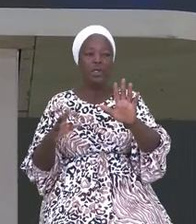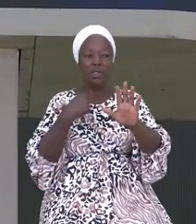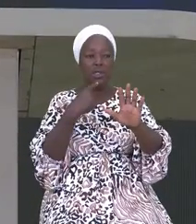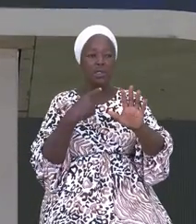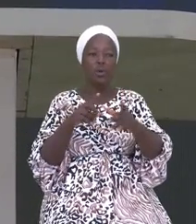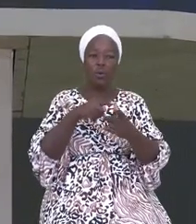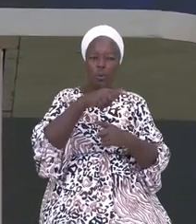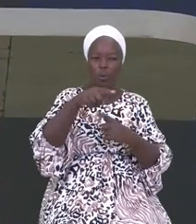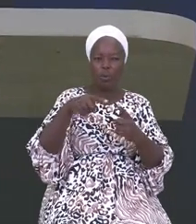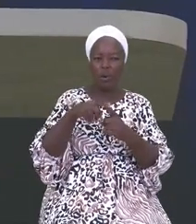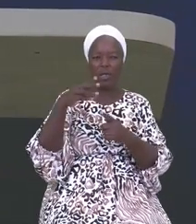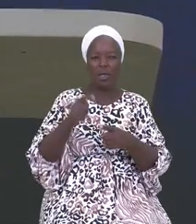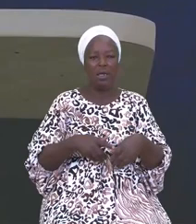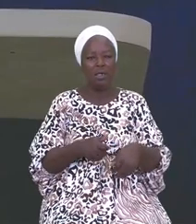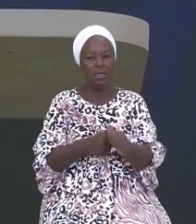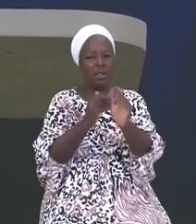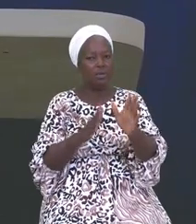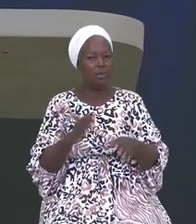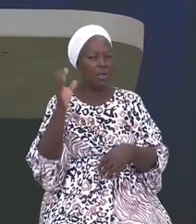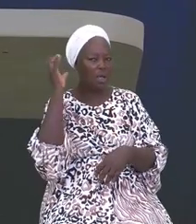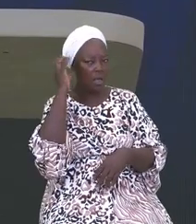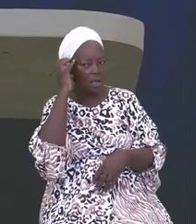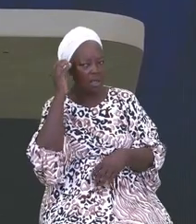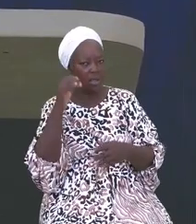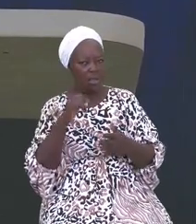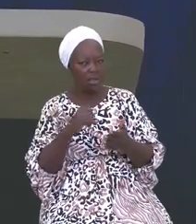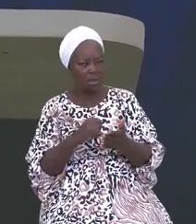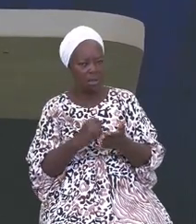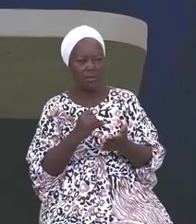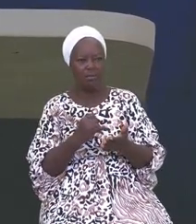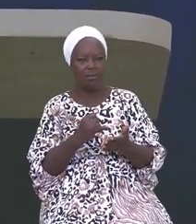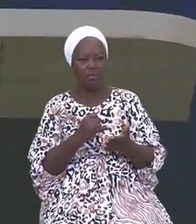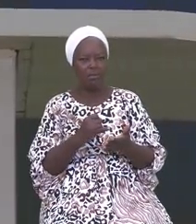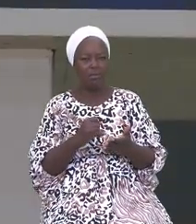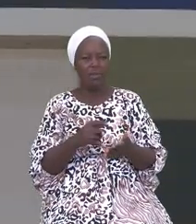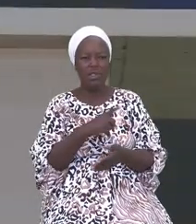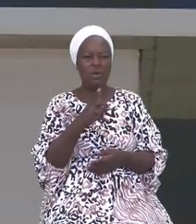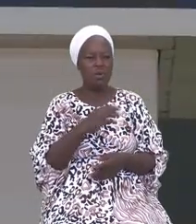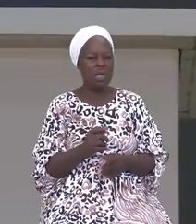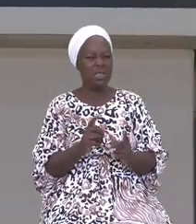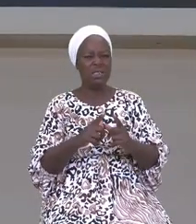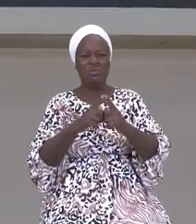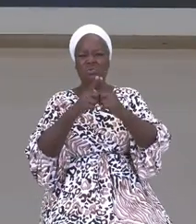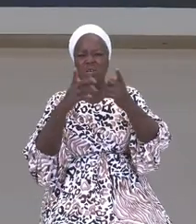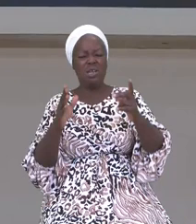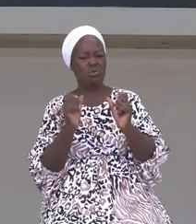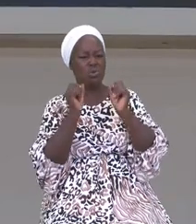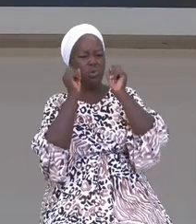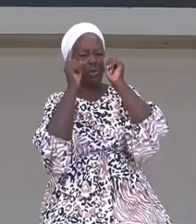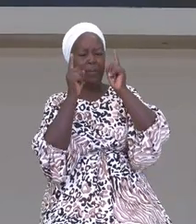when the disciples heard it, they were exceedingly